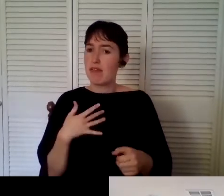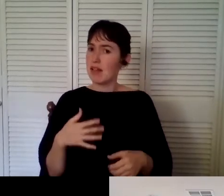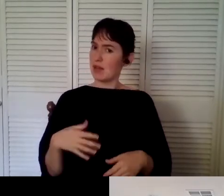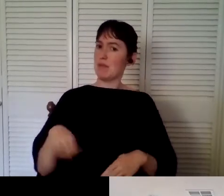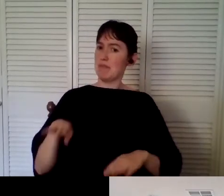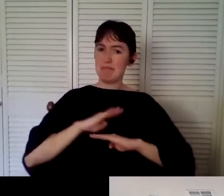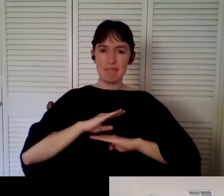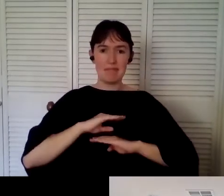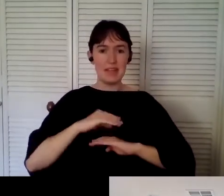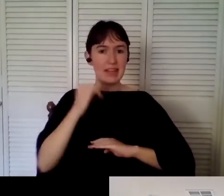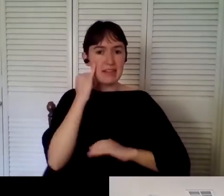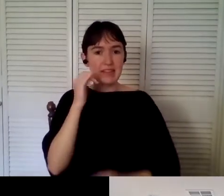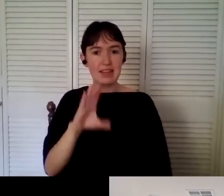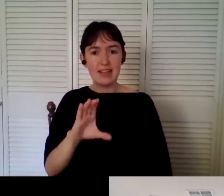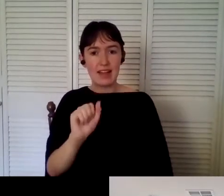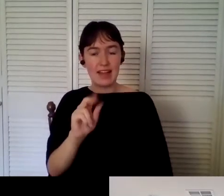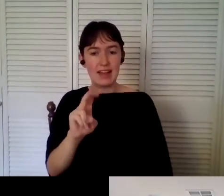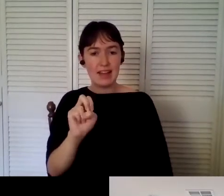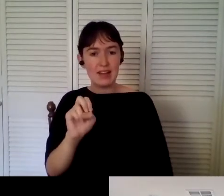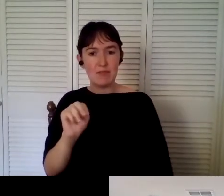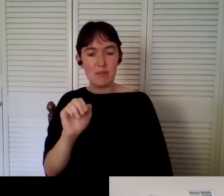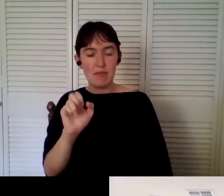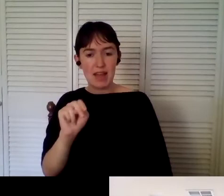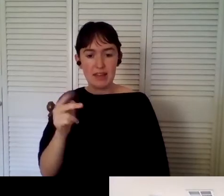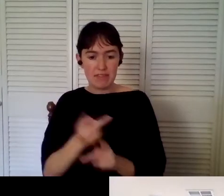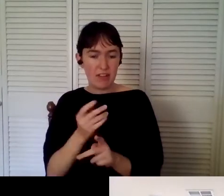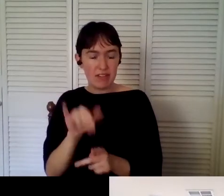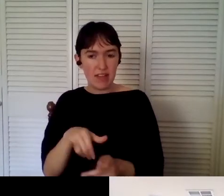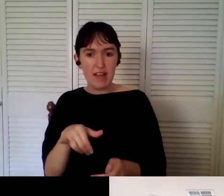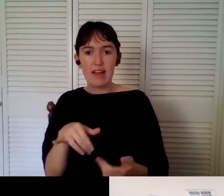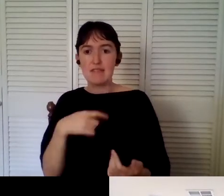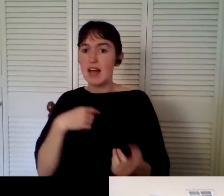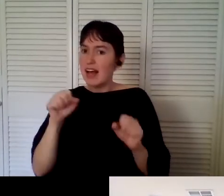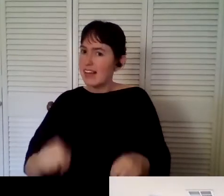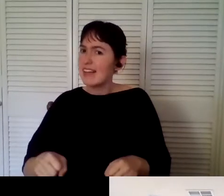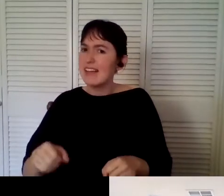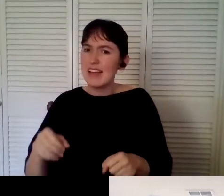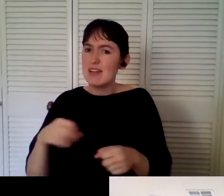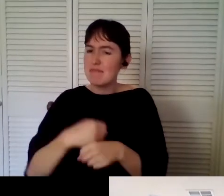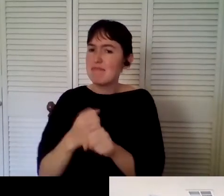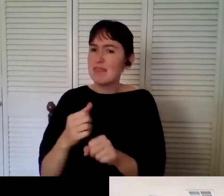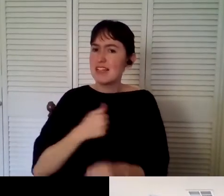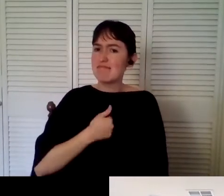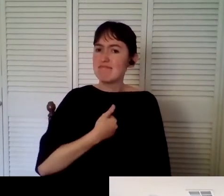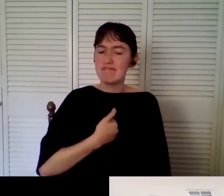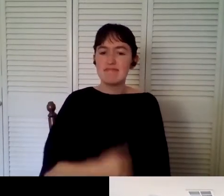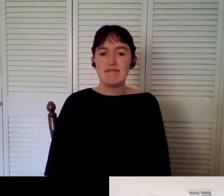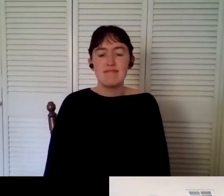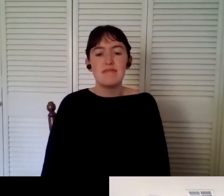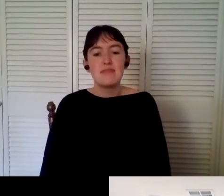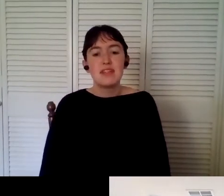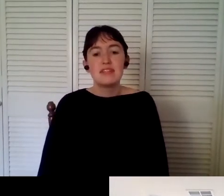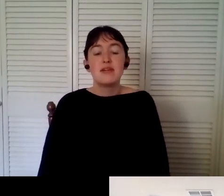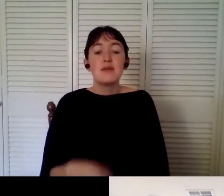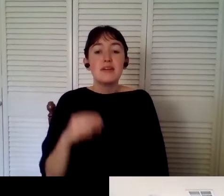it's can be more difficult than you expect. And the other thing I would say is, like, there are some people who are purists and think that if you're going to make an atlatl,